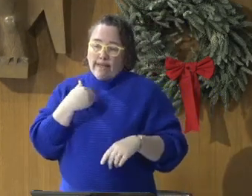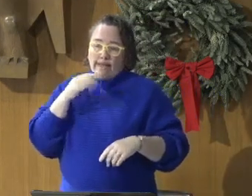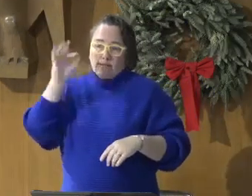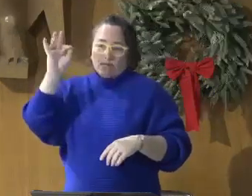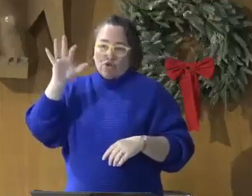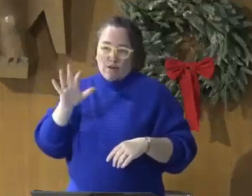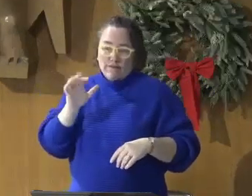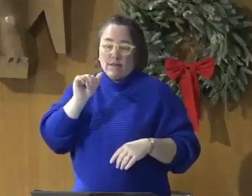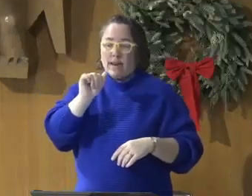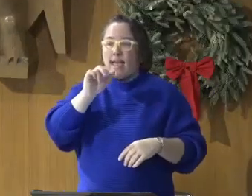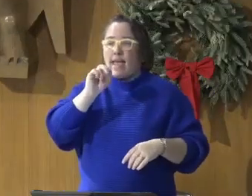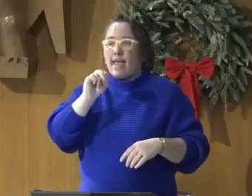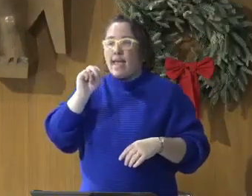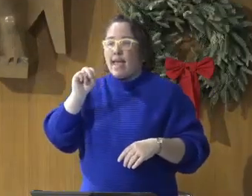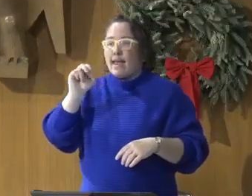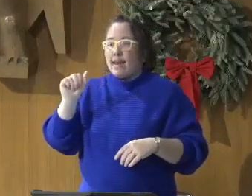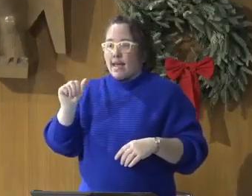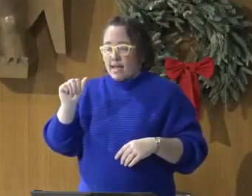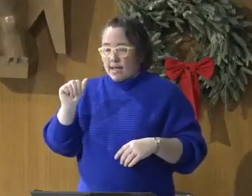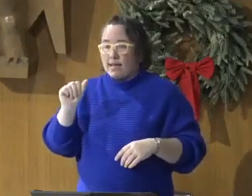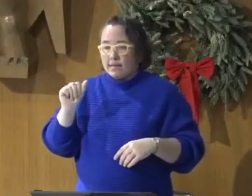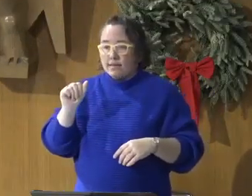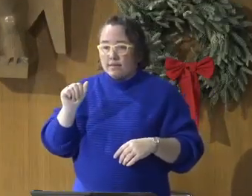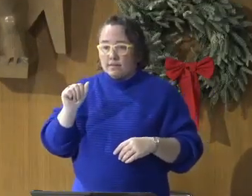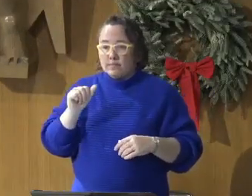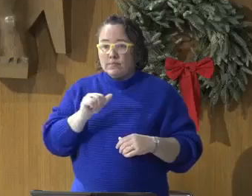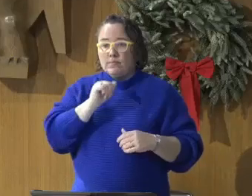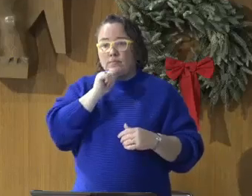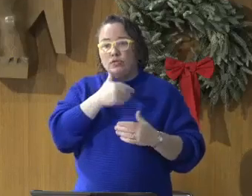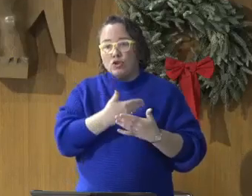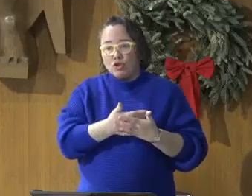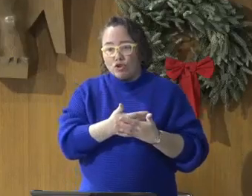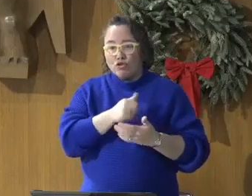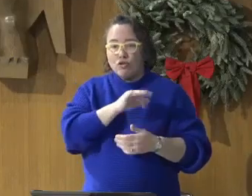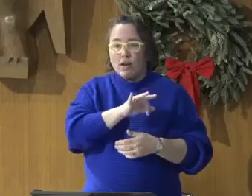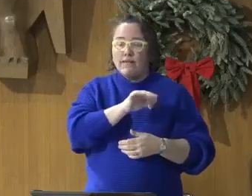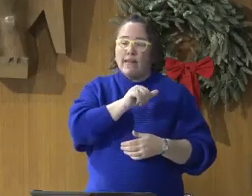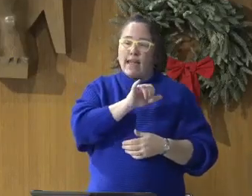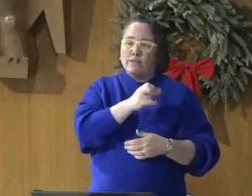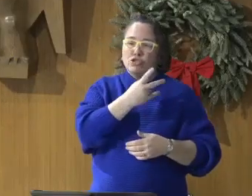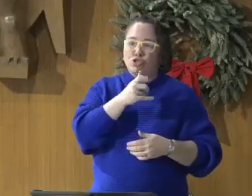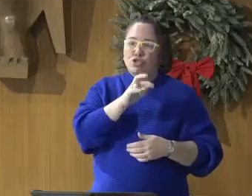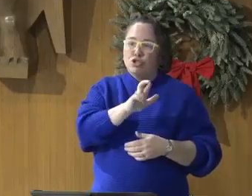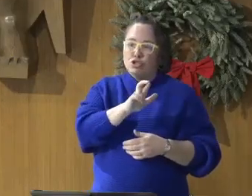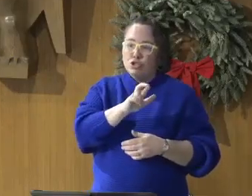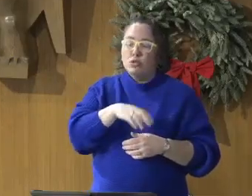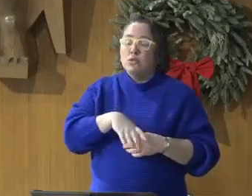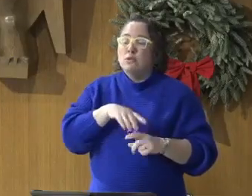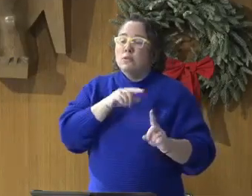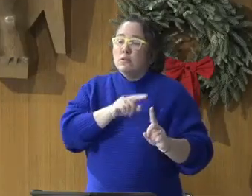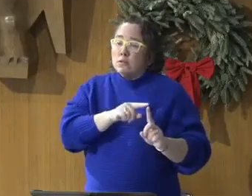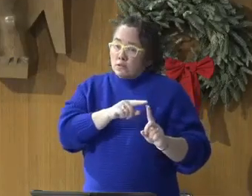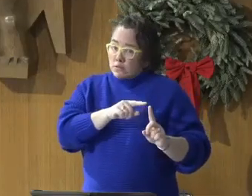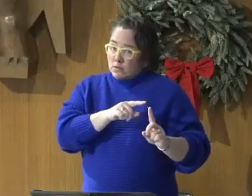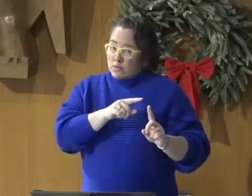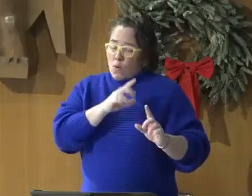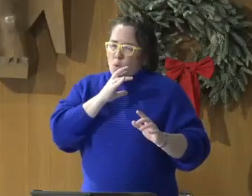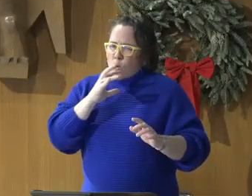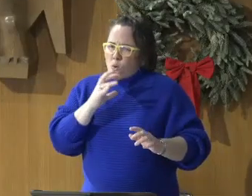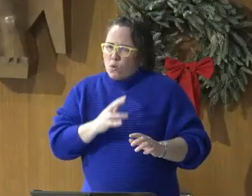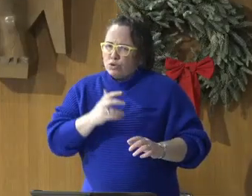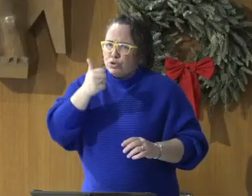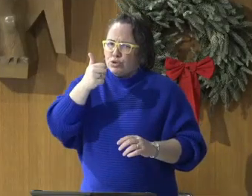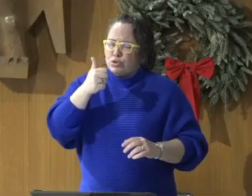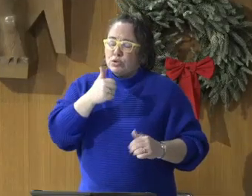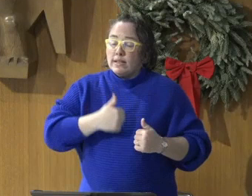Anna, the daughter of Phanuel, of the tribe of Asher. She was of a great age, having